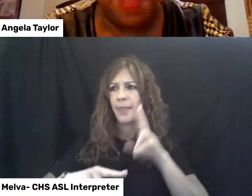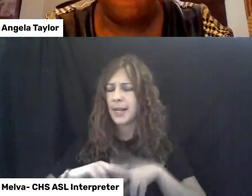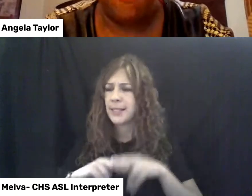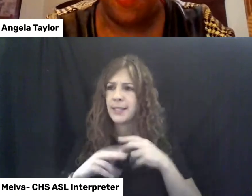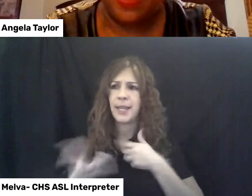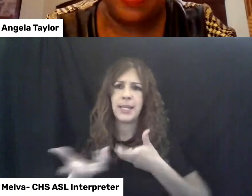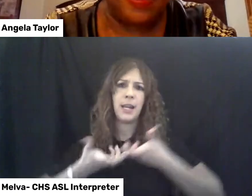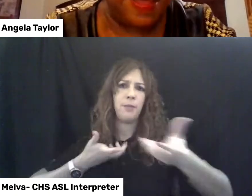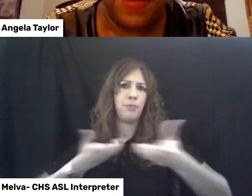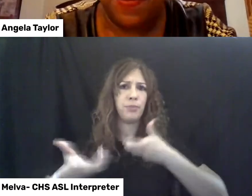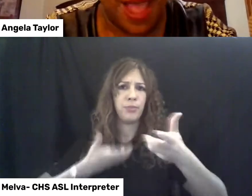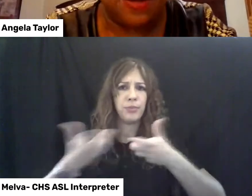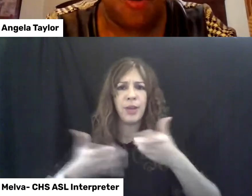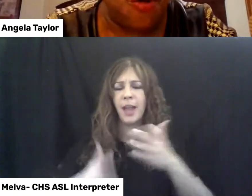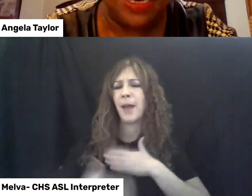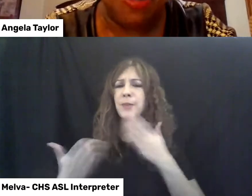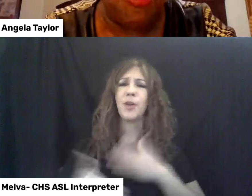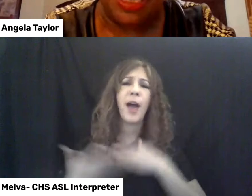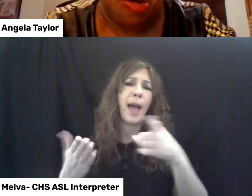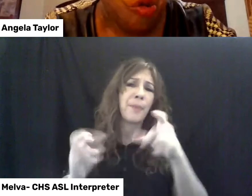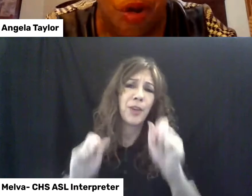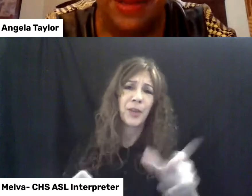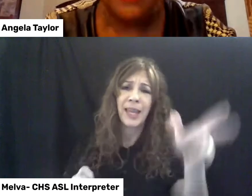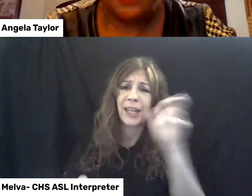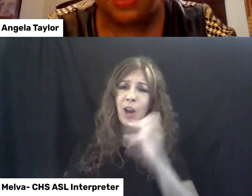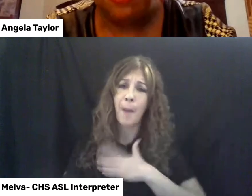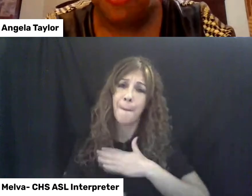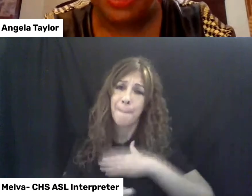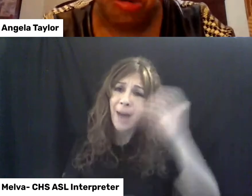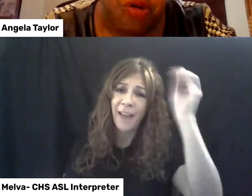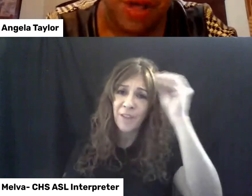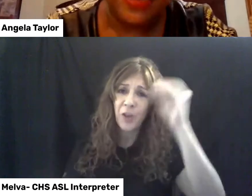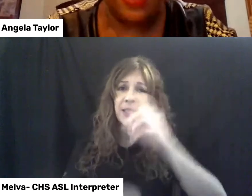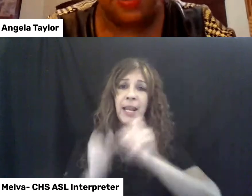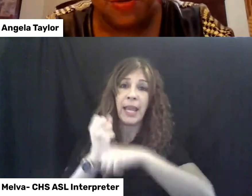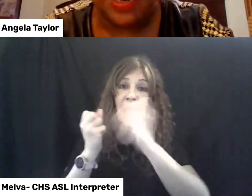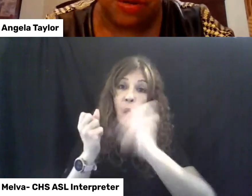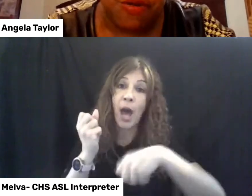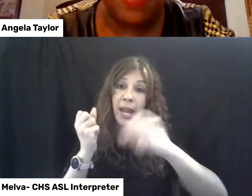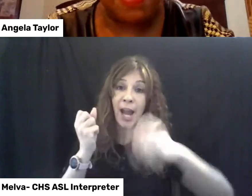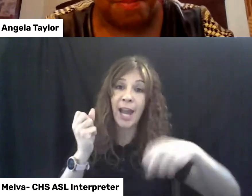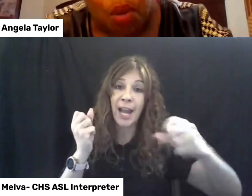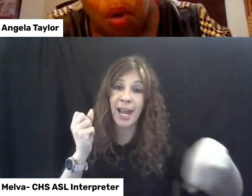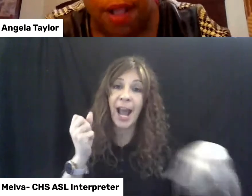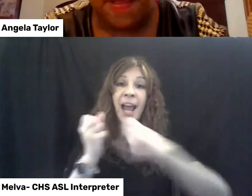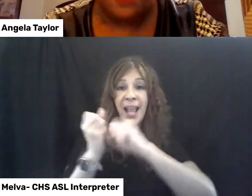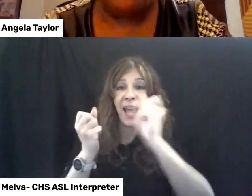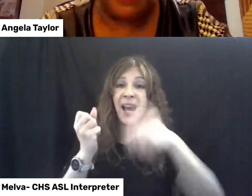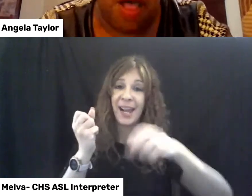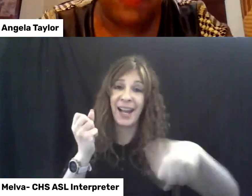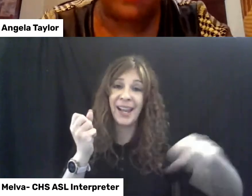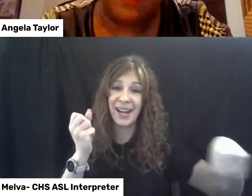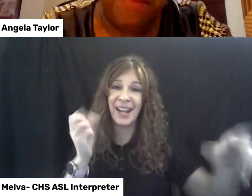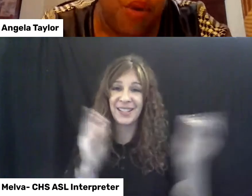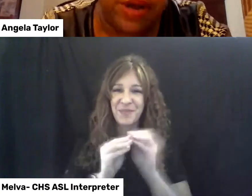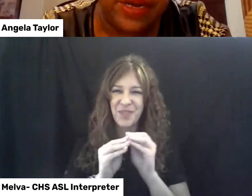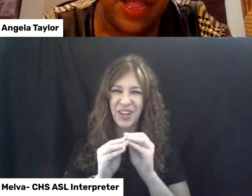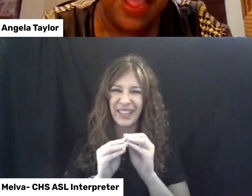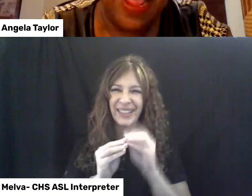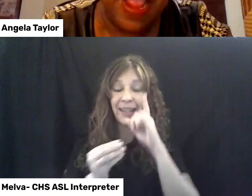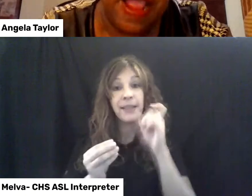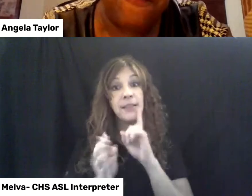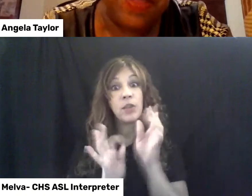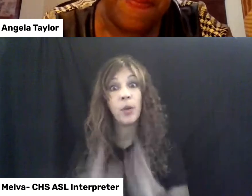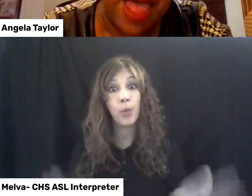love to hear my voice and let me rattle on and on and on and on and on and on and on some more, because it's